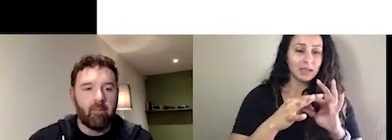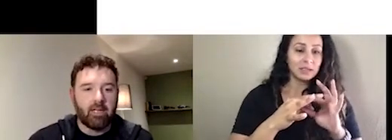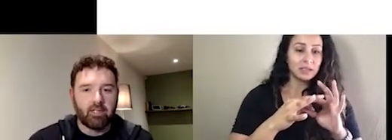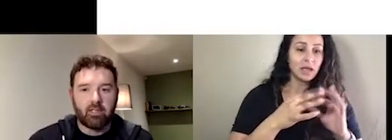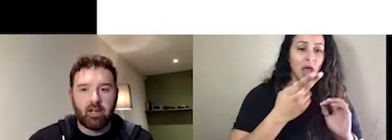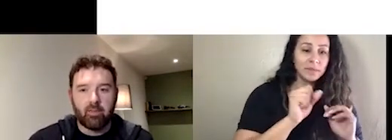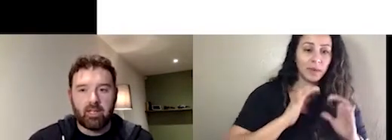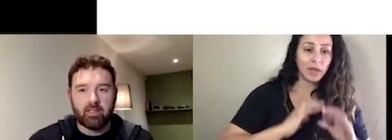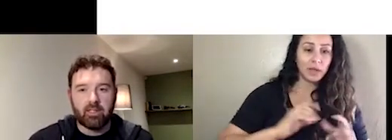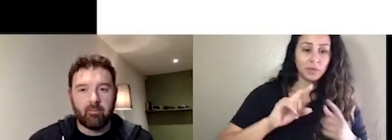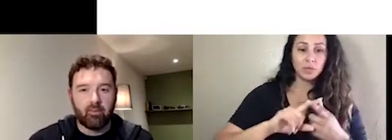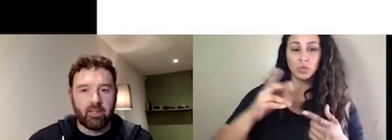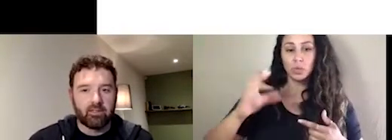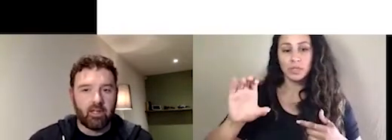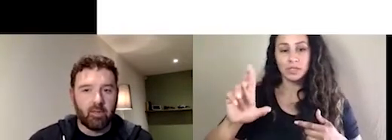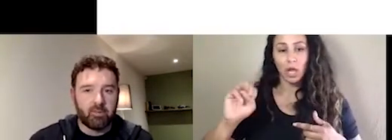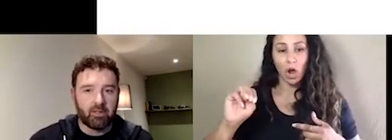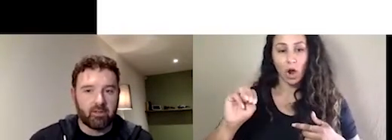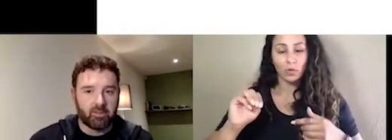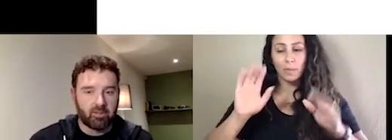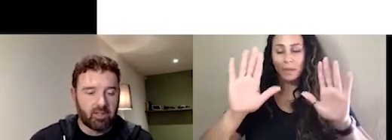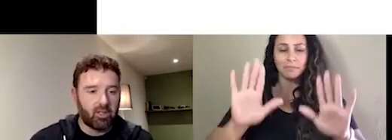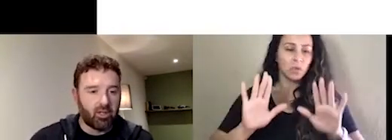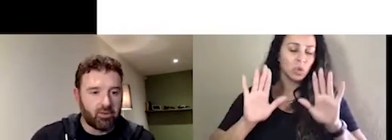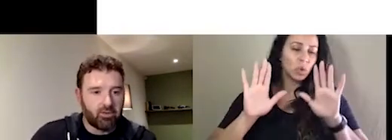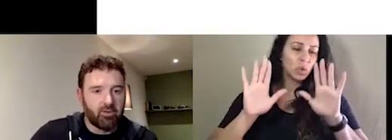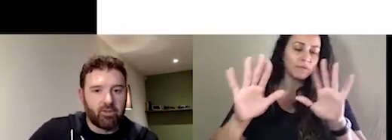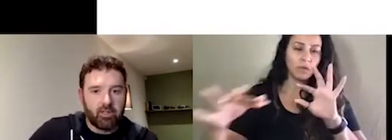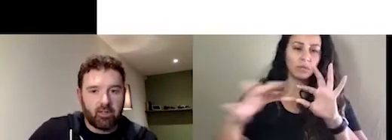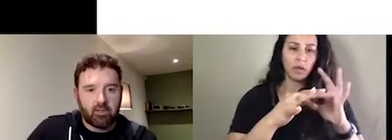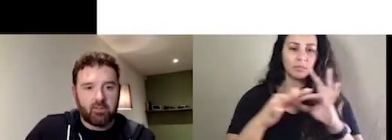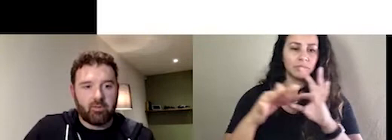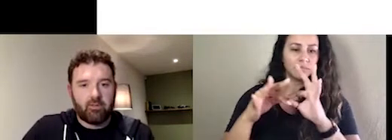a magical combination that brings HubSpot customers